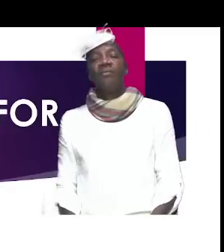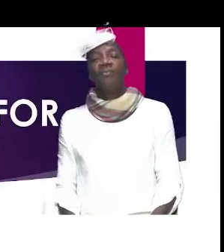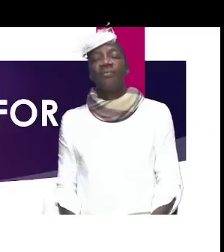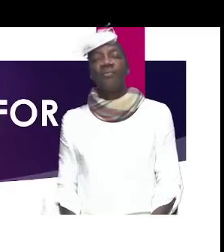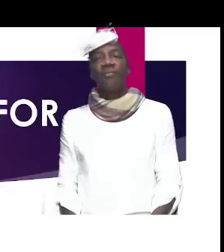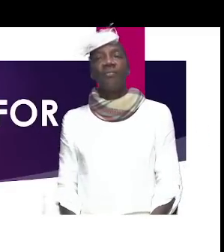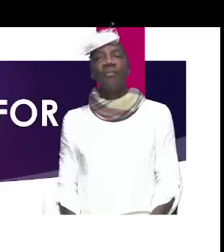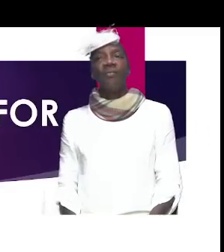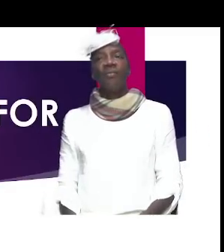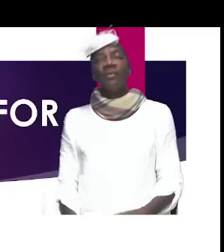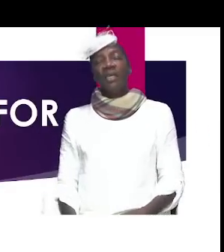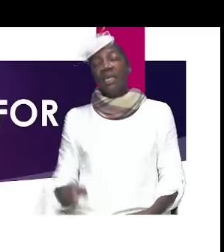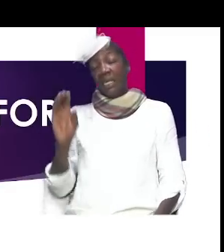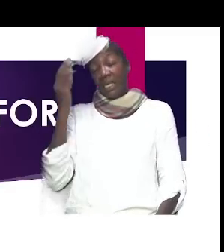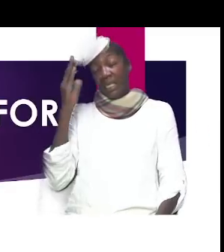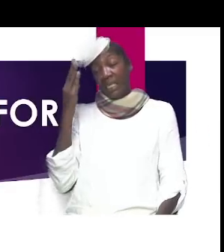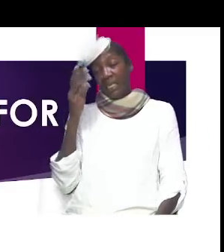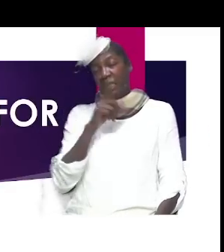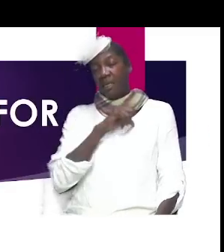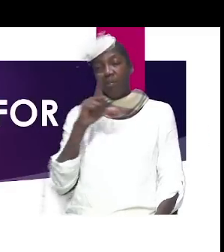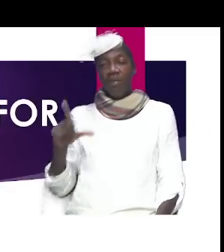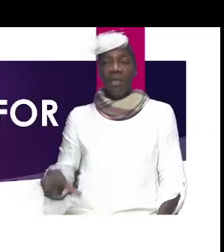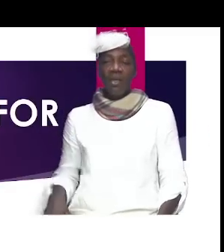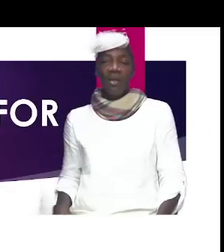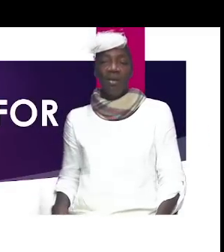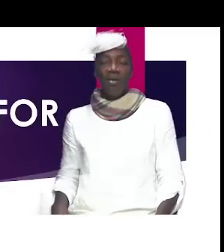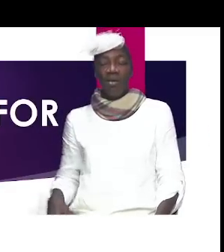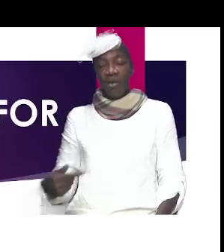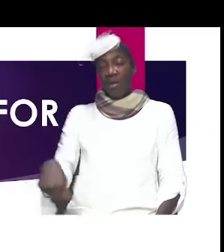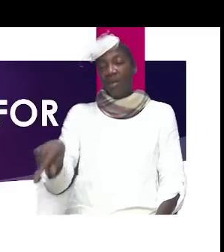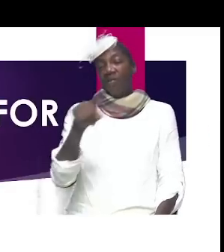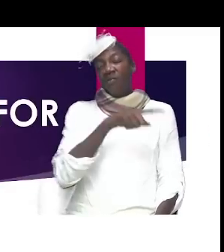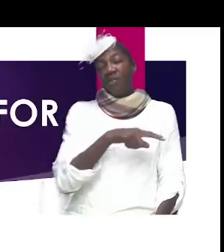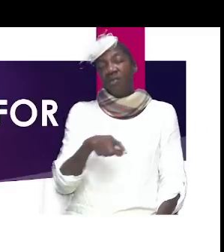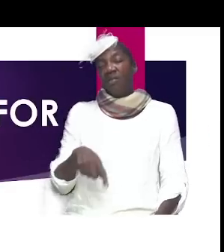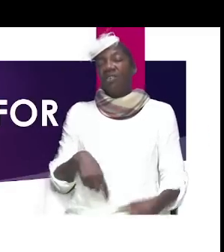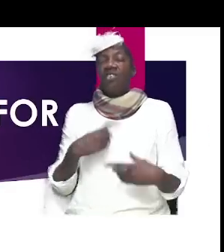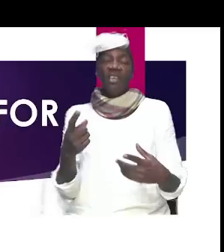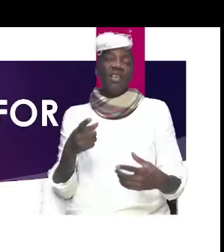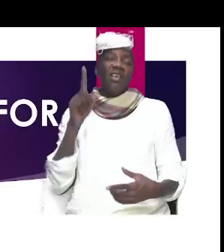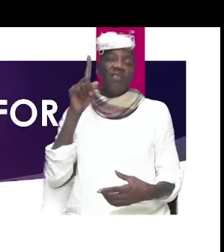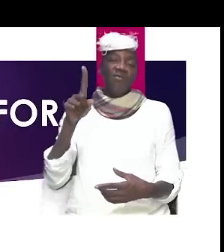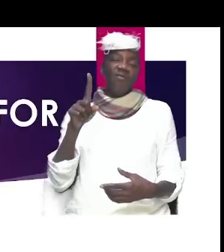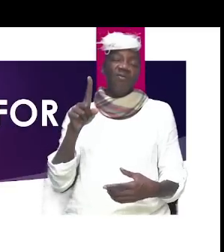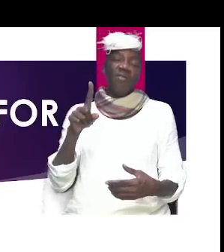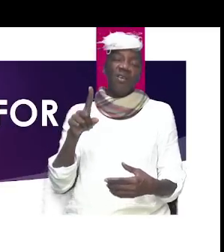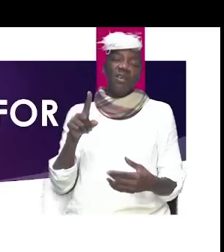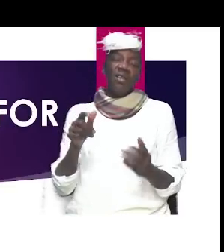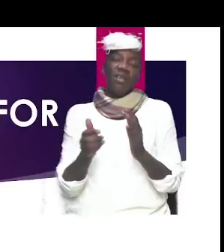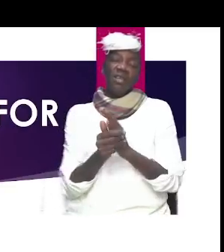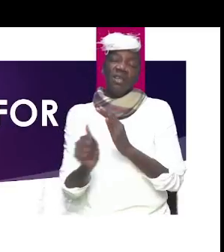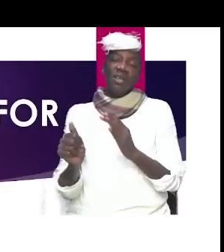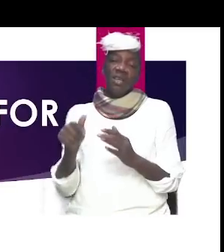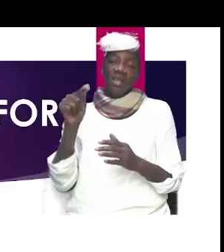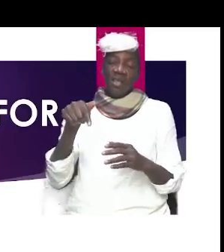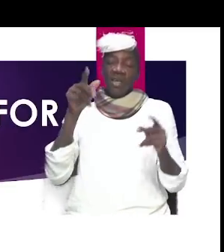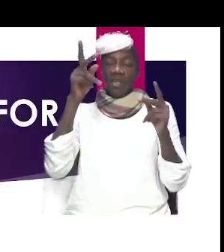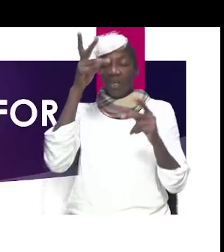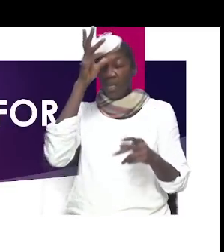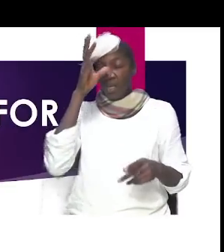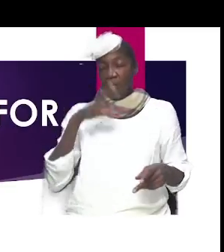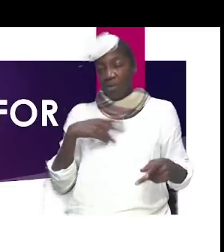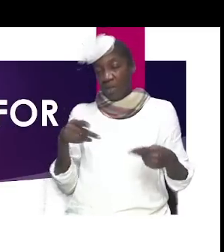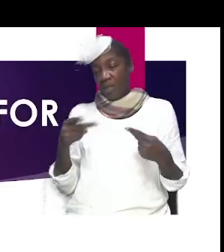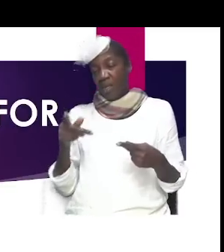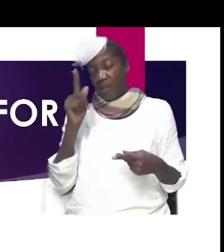was seen by the Lord. For us, she would have only give a dollar, that person give a million. We elevate that man or